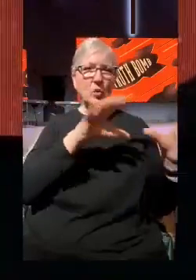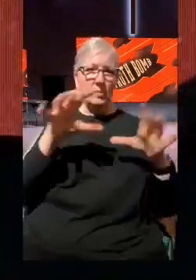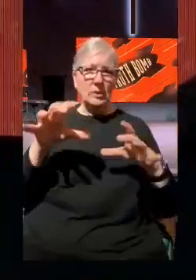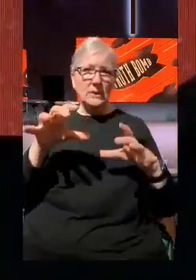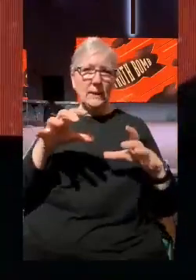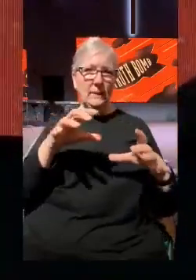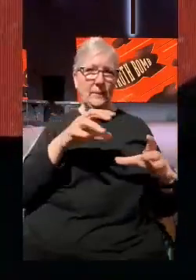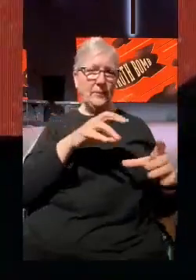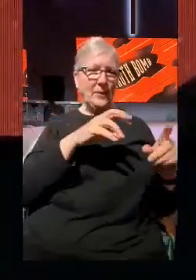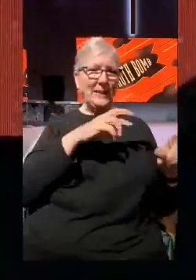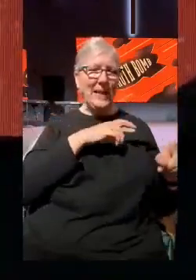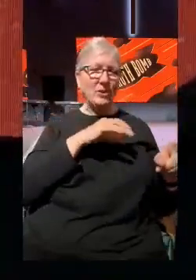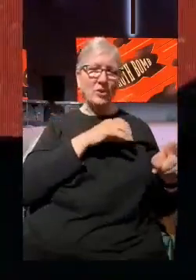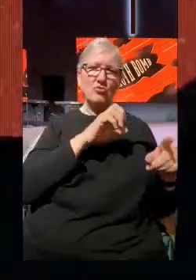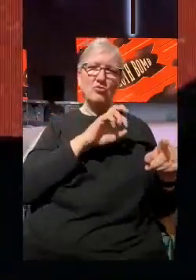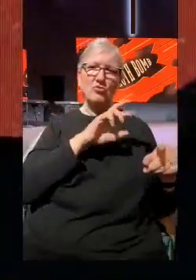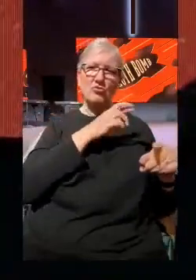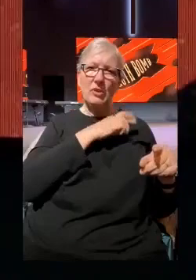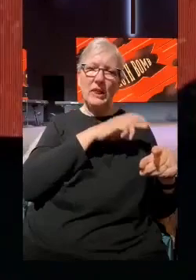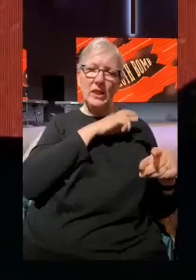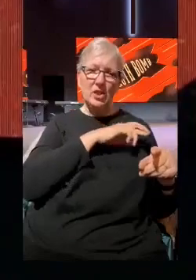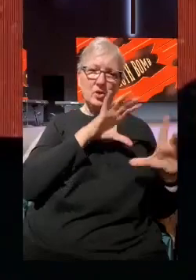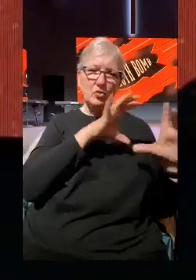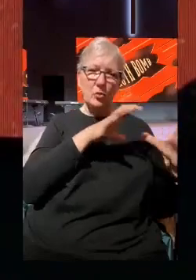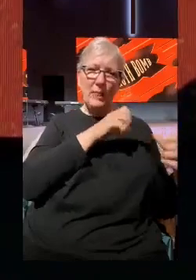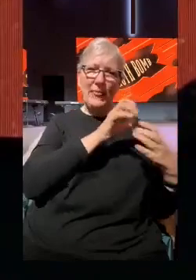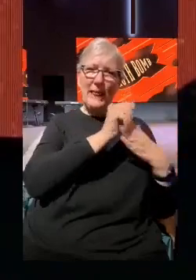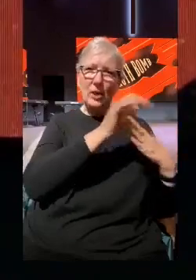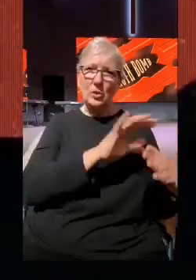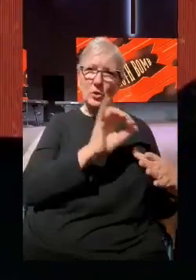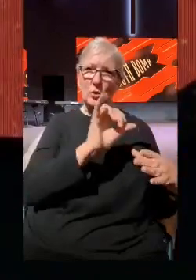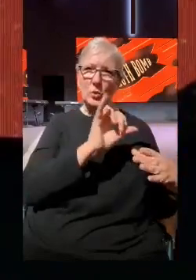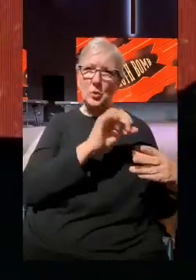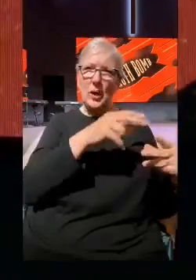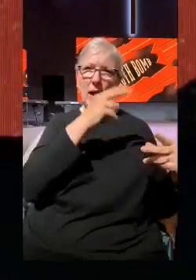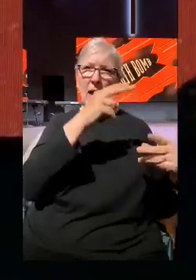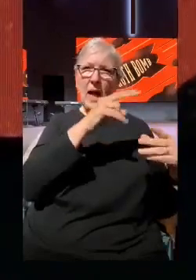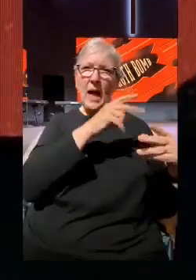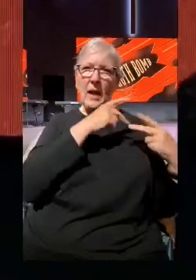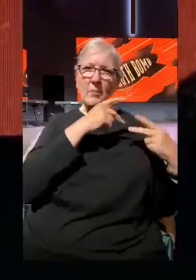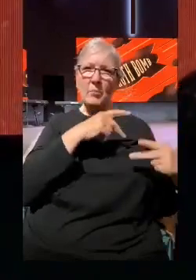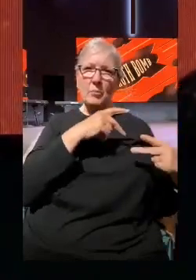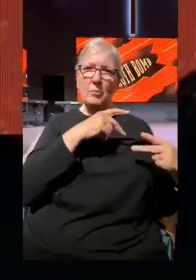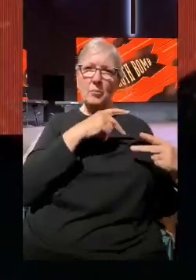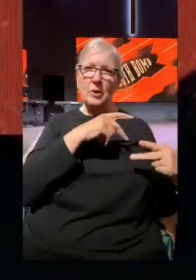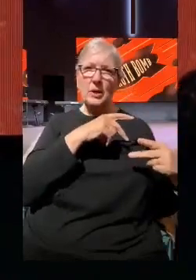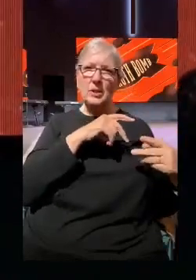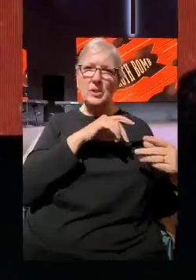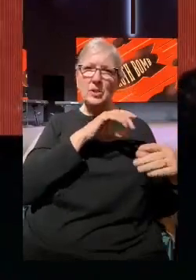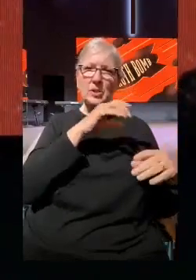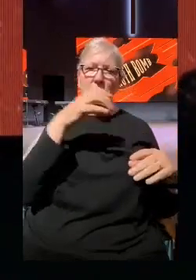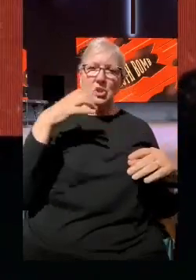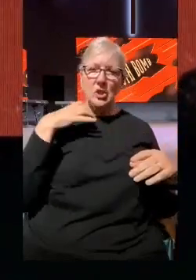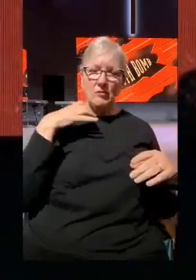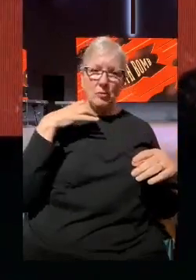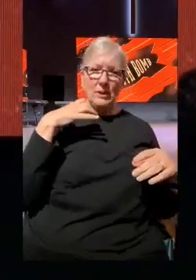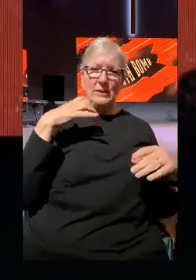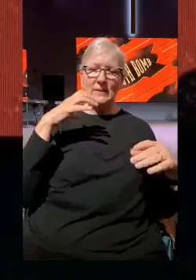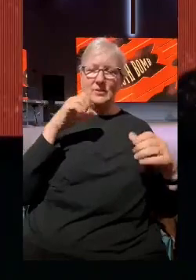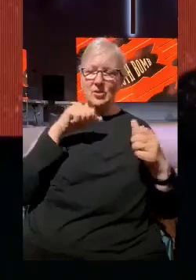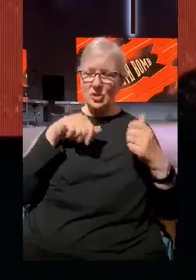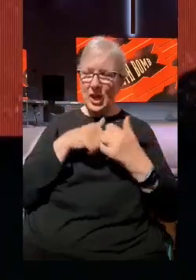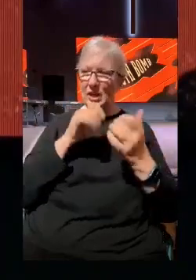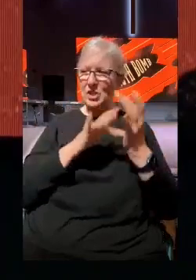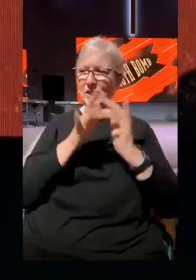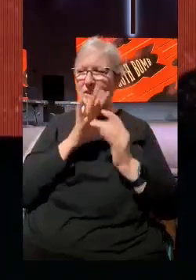force. They were religious leaders and high priests and chief priests, and they often challenged Jesus and his ministry. So